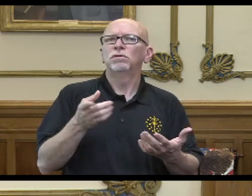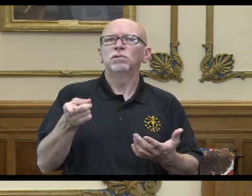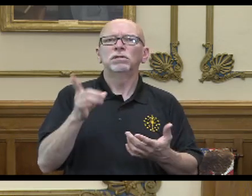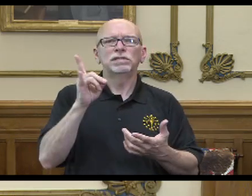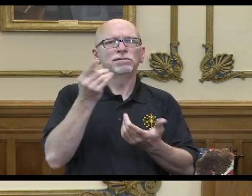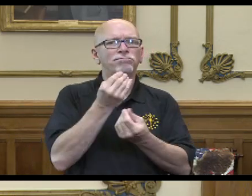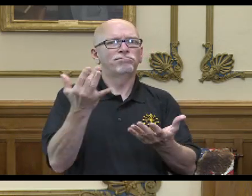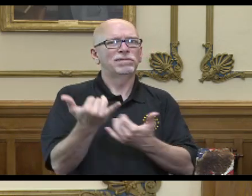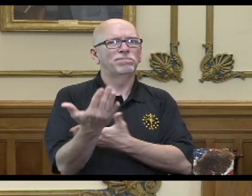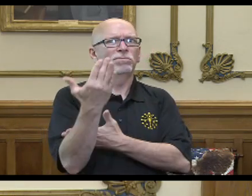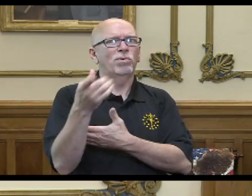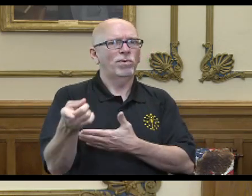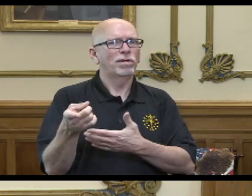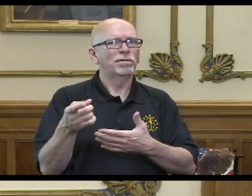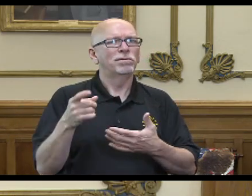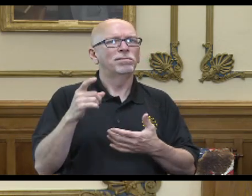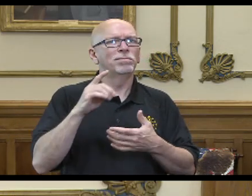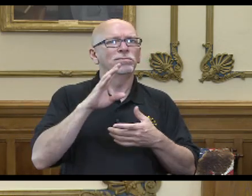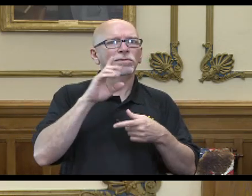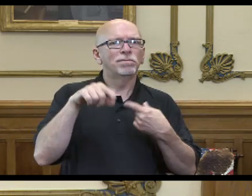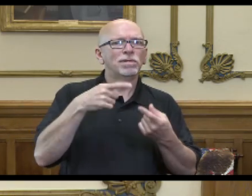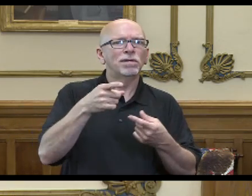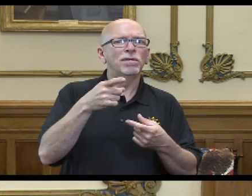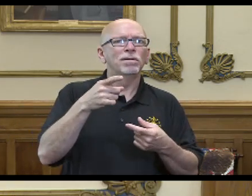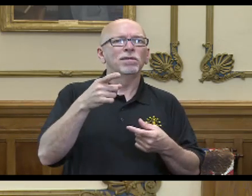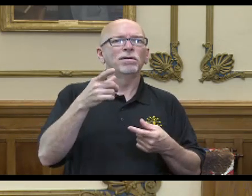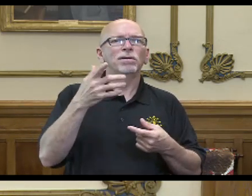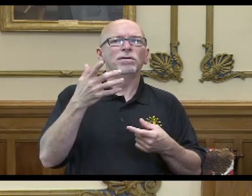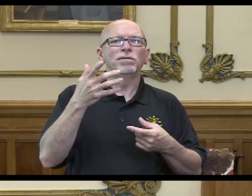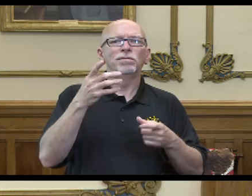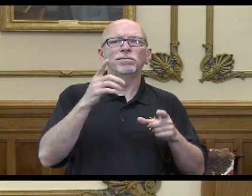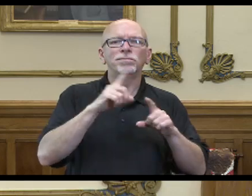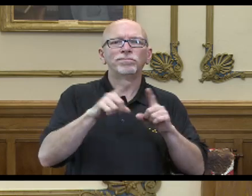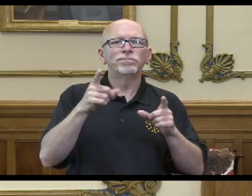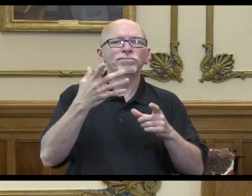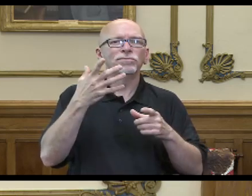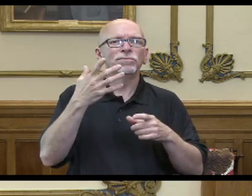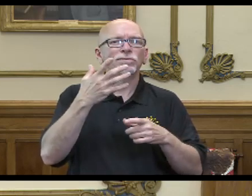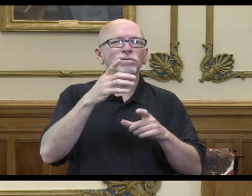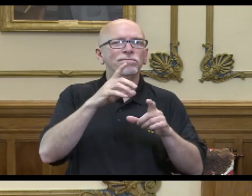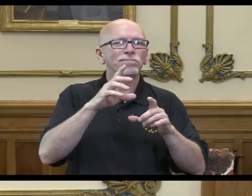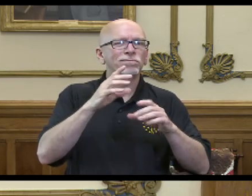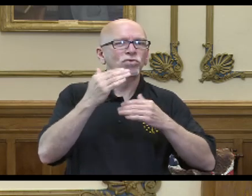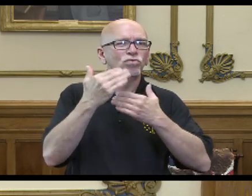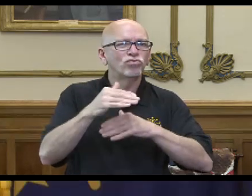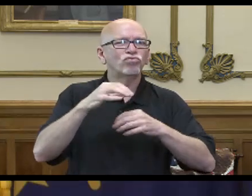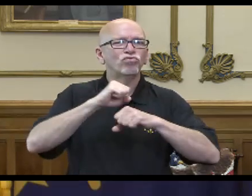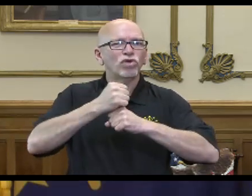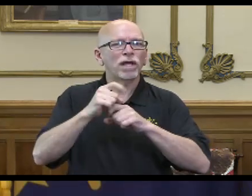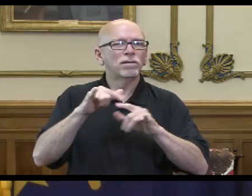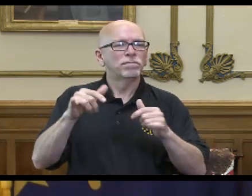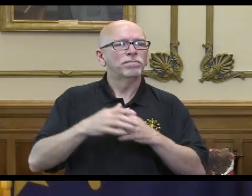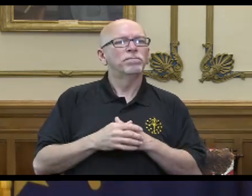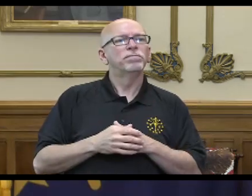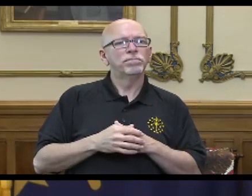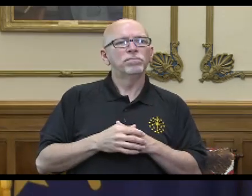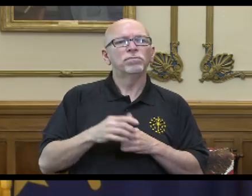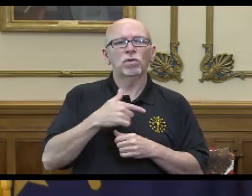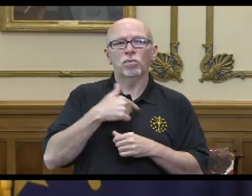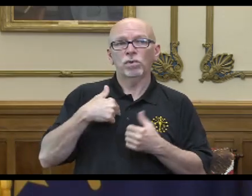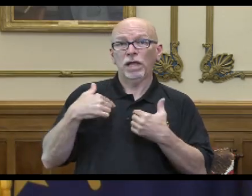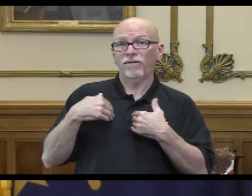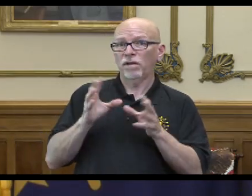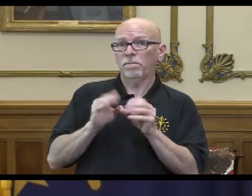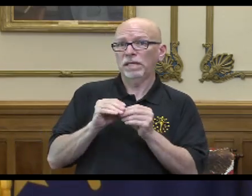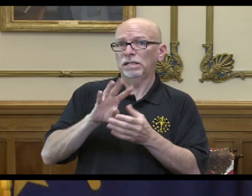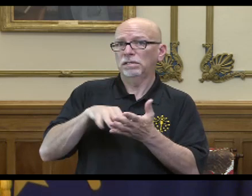released this morning, including banning the use of chokehold restraints. We do have meetings